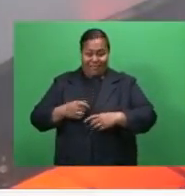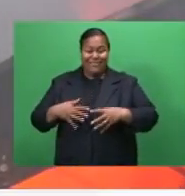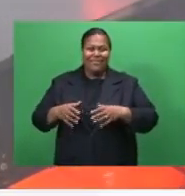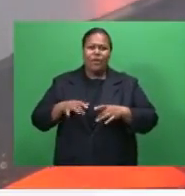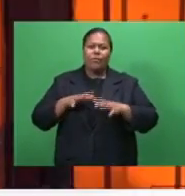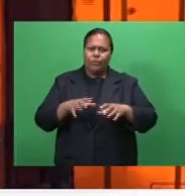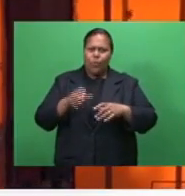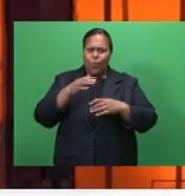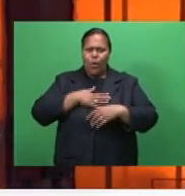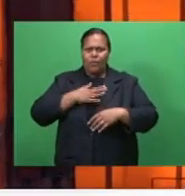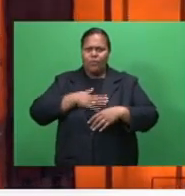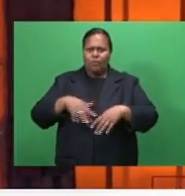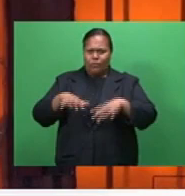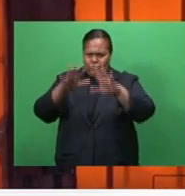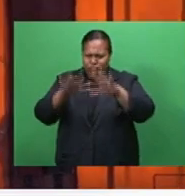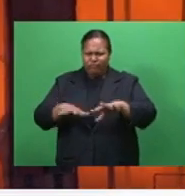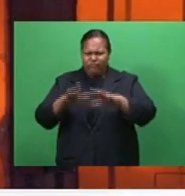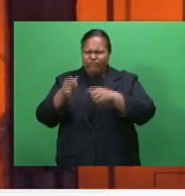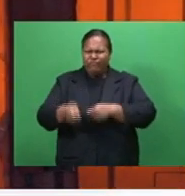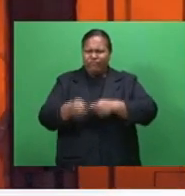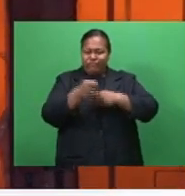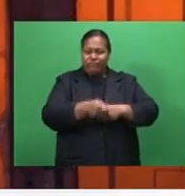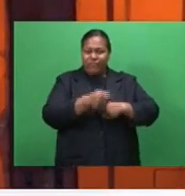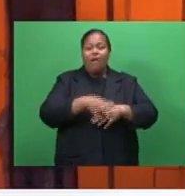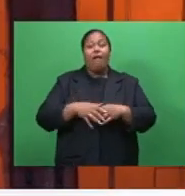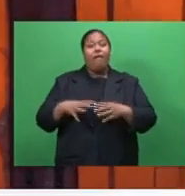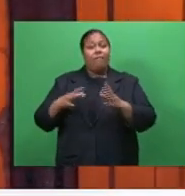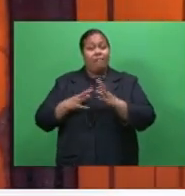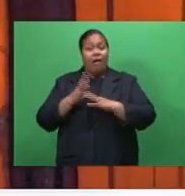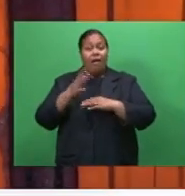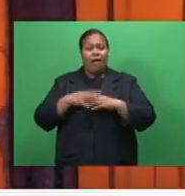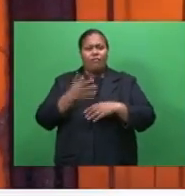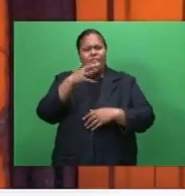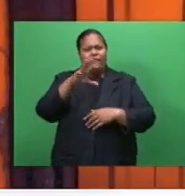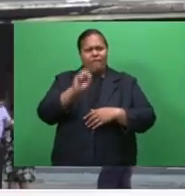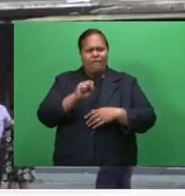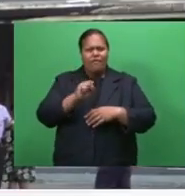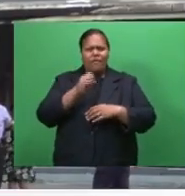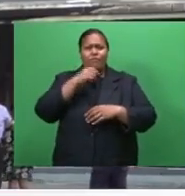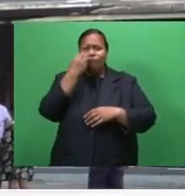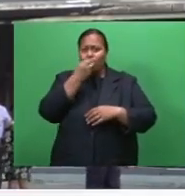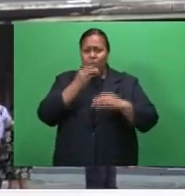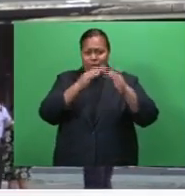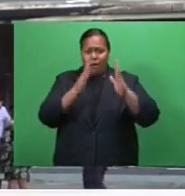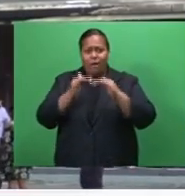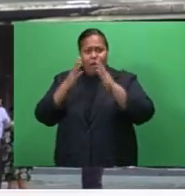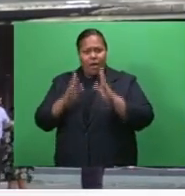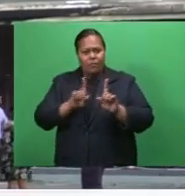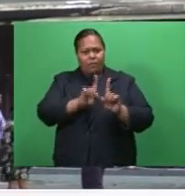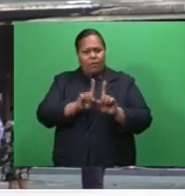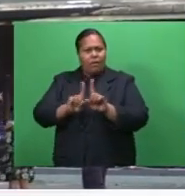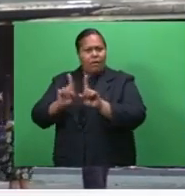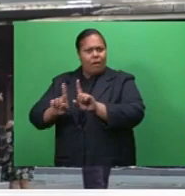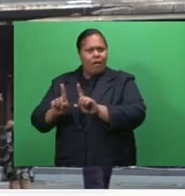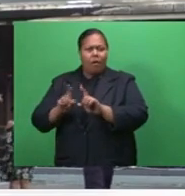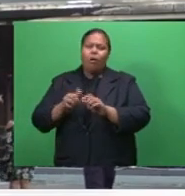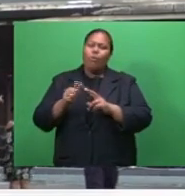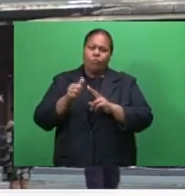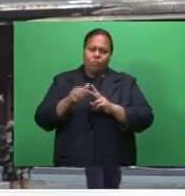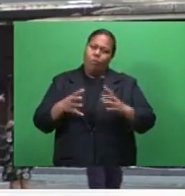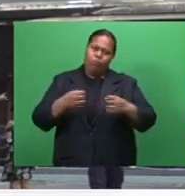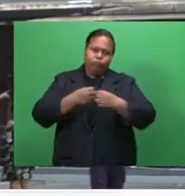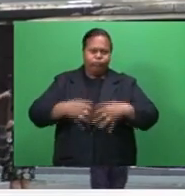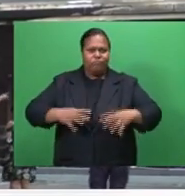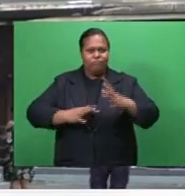control. FBC News understands that more than 50 food kiosks and handicraft outlets nearby were also destroyed